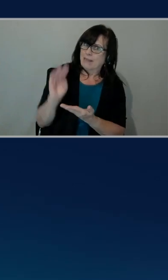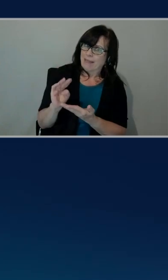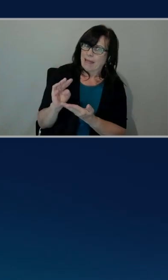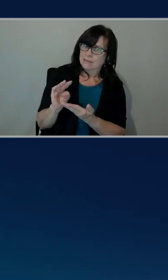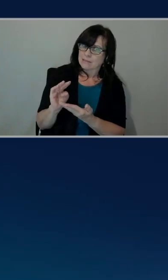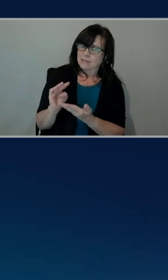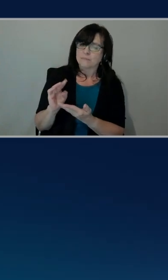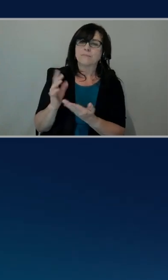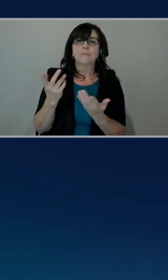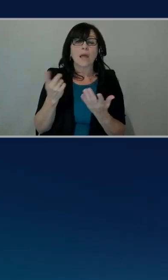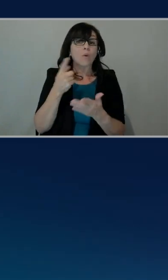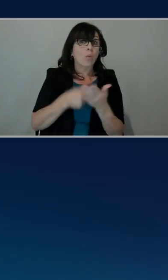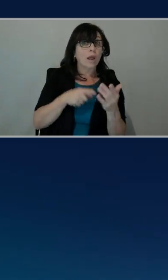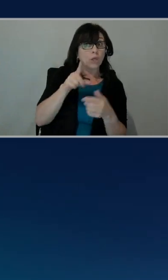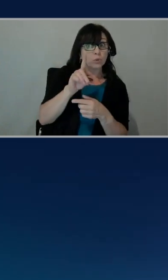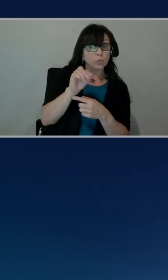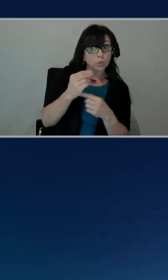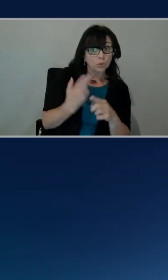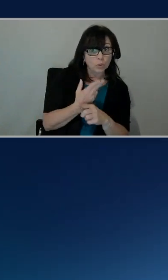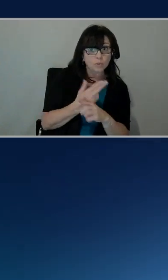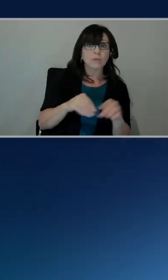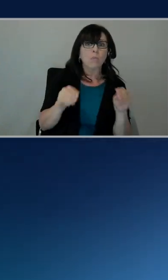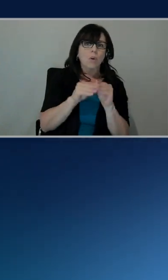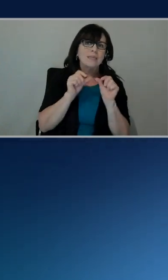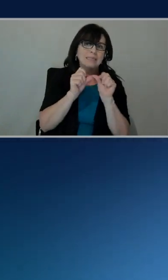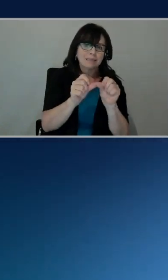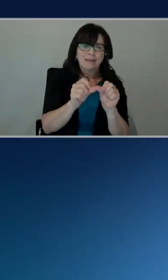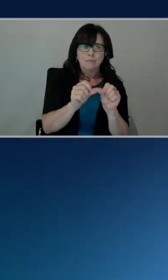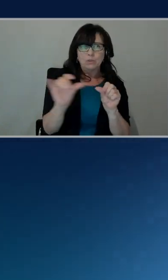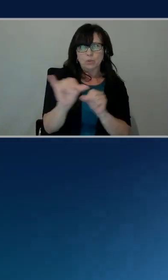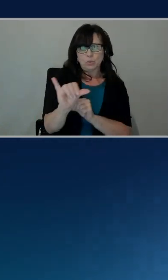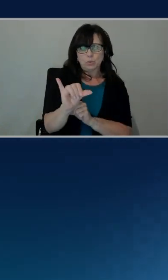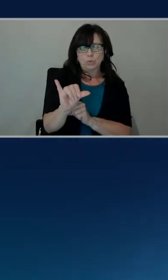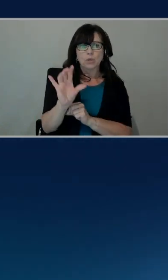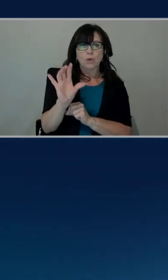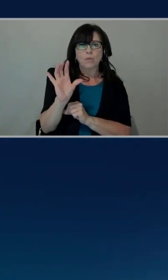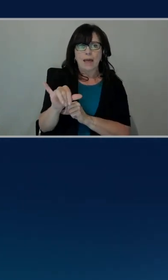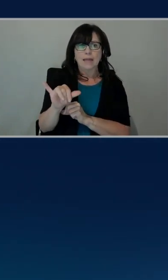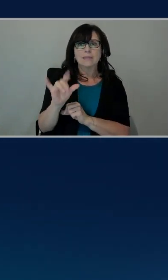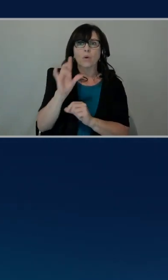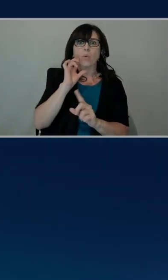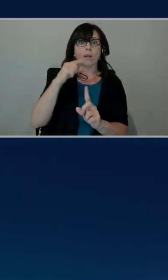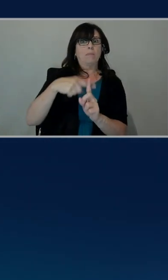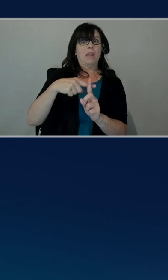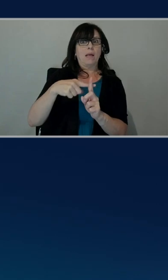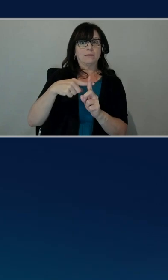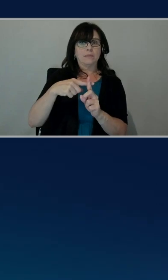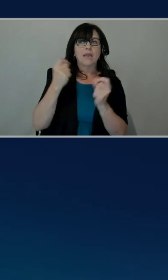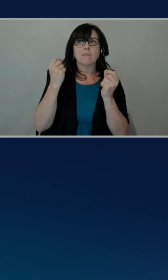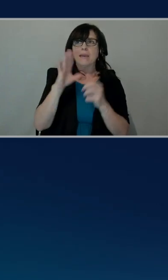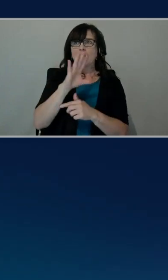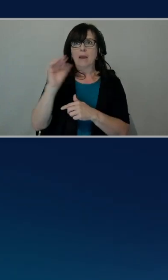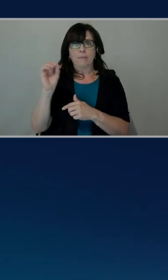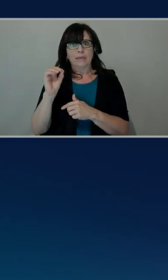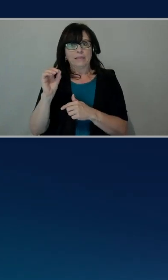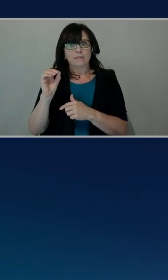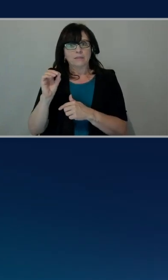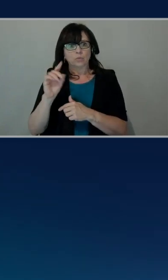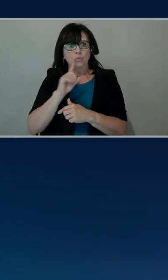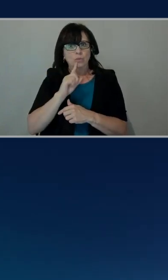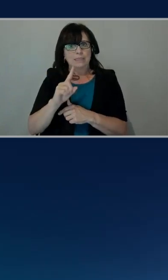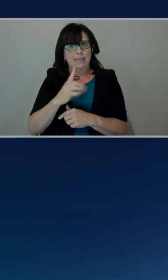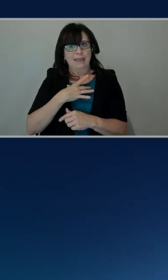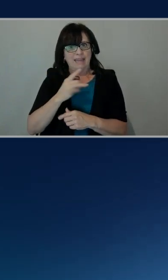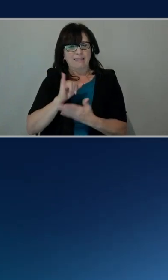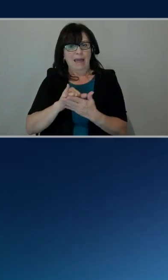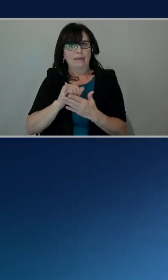infrastructure you do use is more sustainable as well. So yeah, it's a big plus, and a lot of companies are taking carbon emission goals and